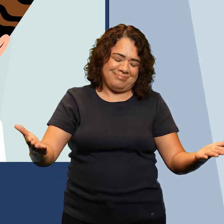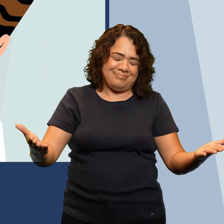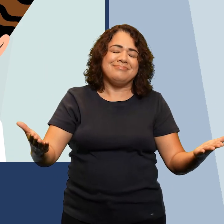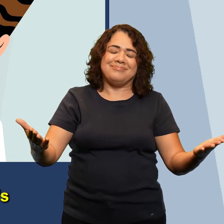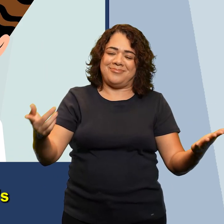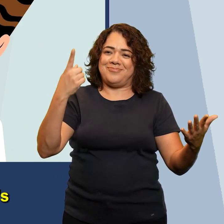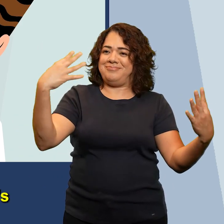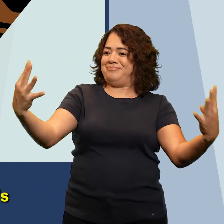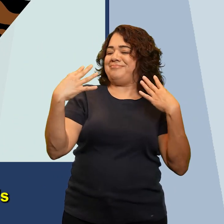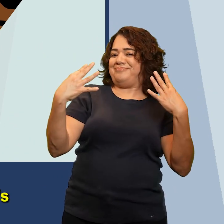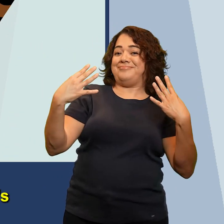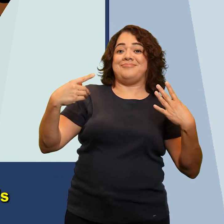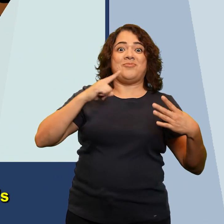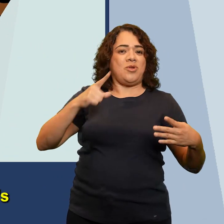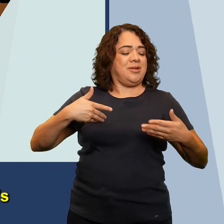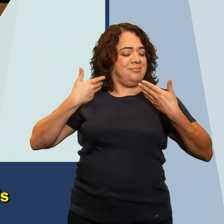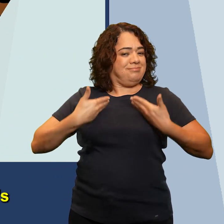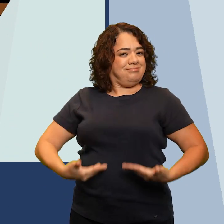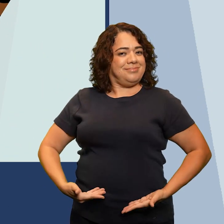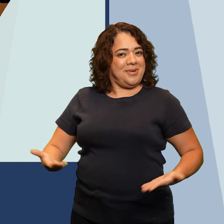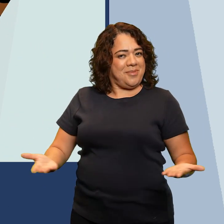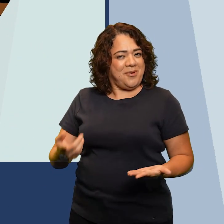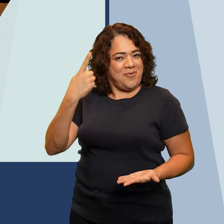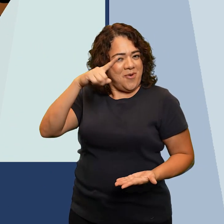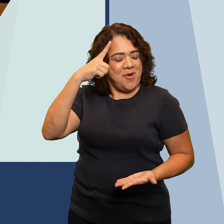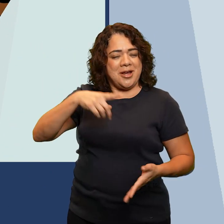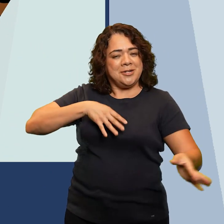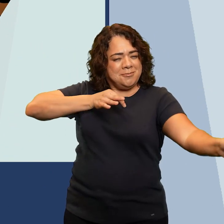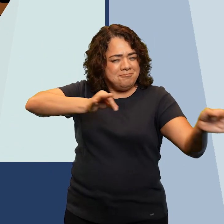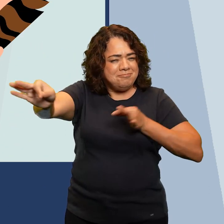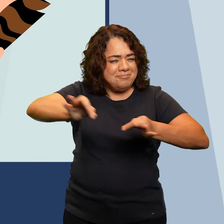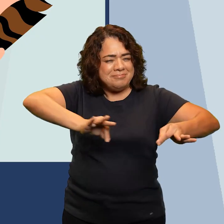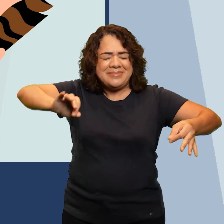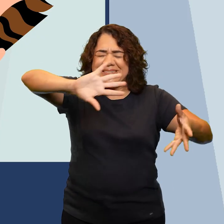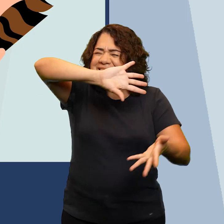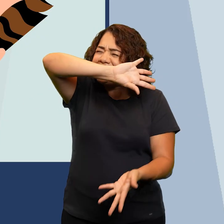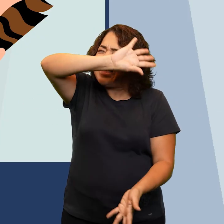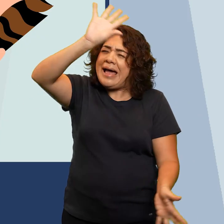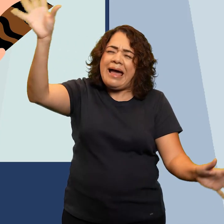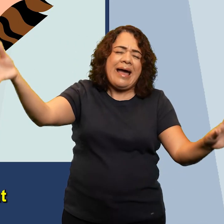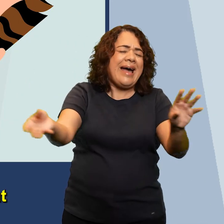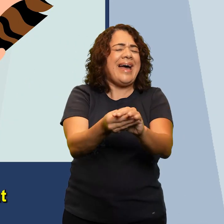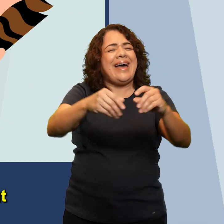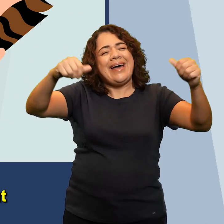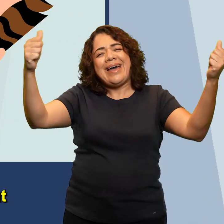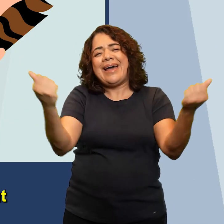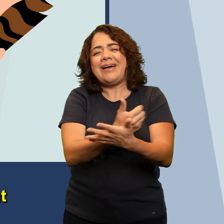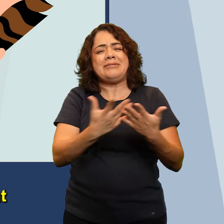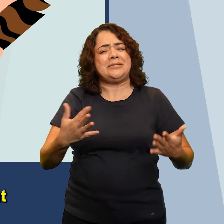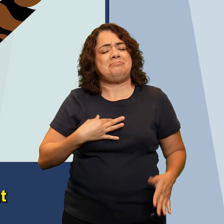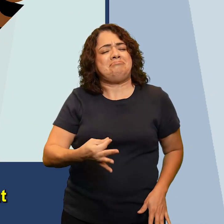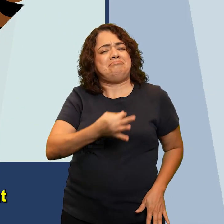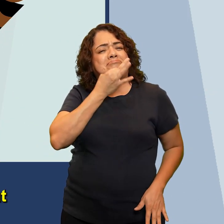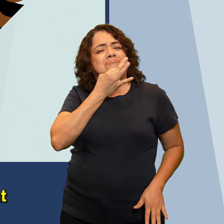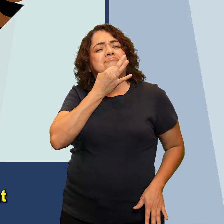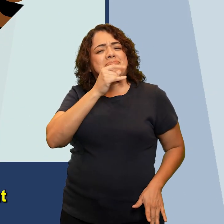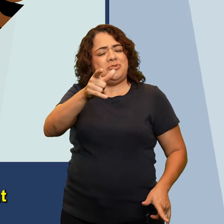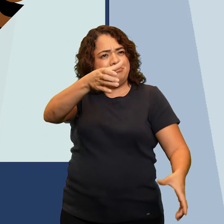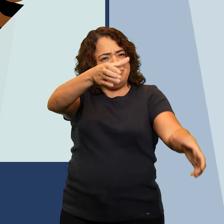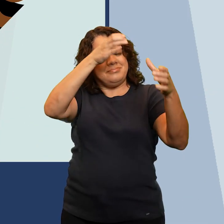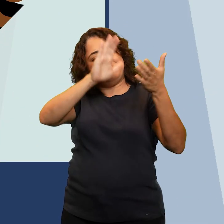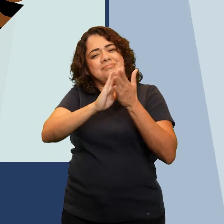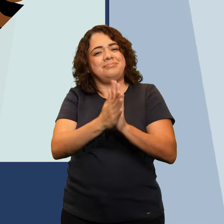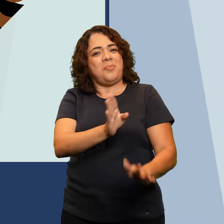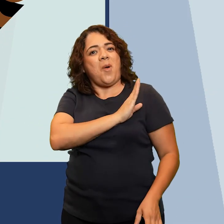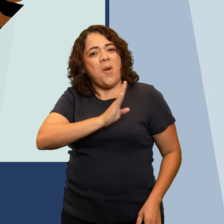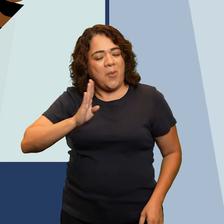of myself, I'm grateful you chose to attend today's orientation seminar. In just 15 short minutes, I will masterfully tell you all you need to know about